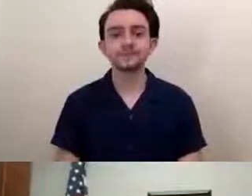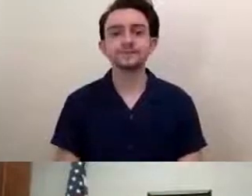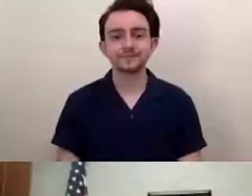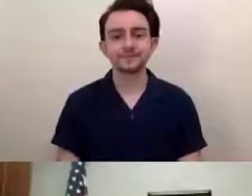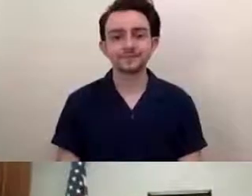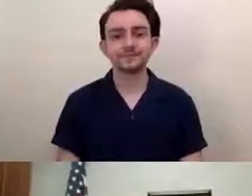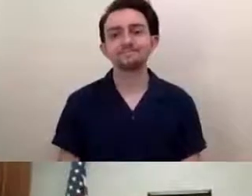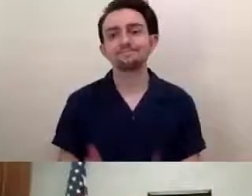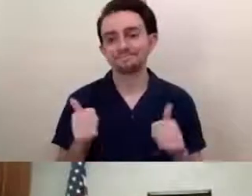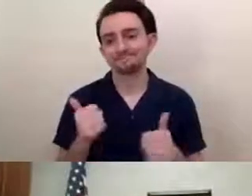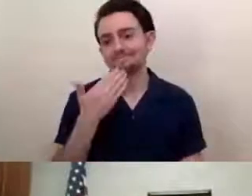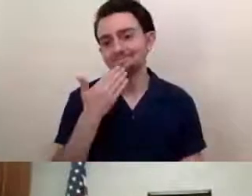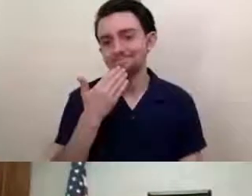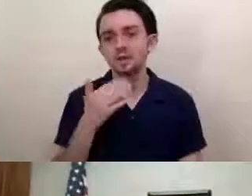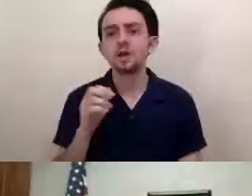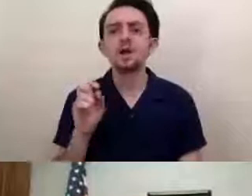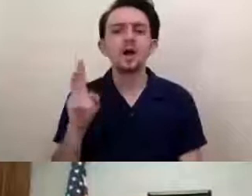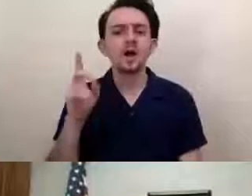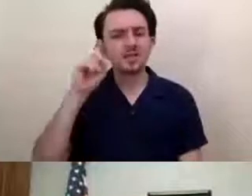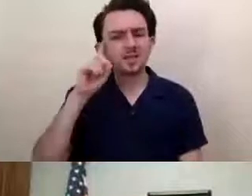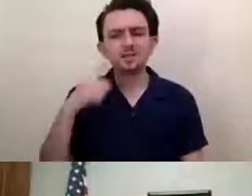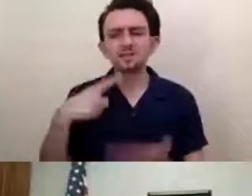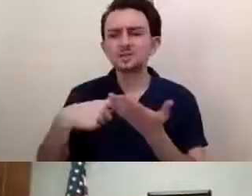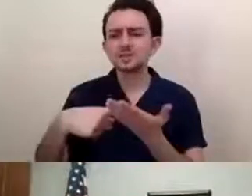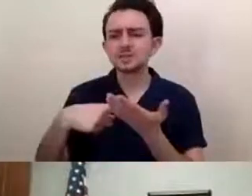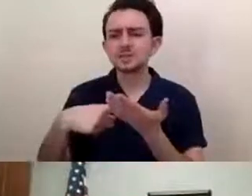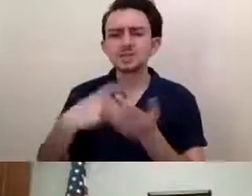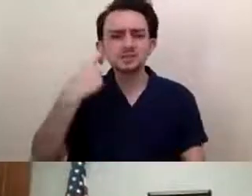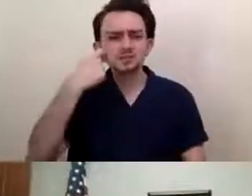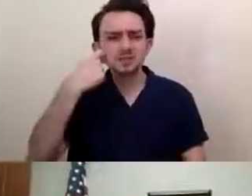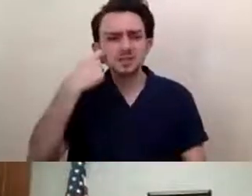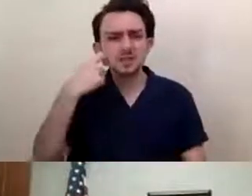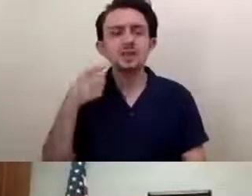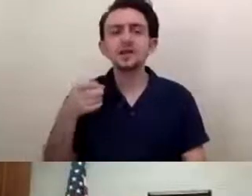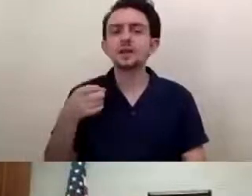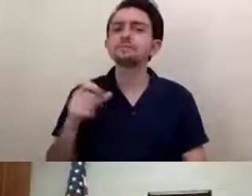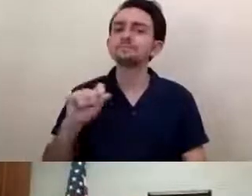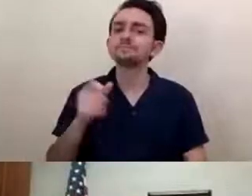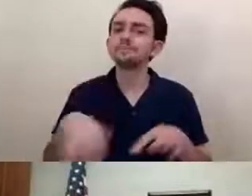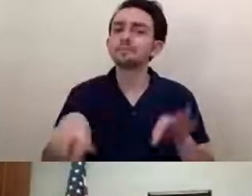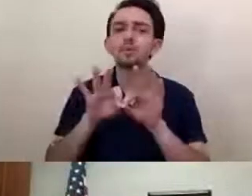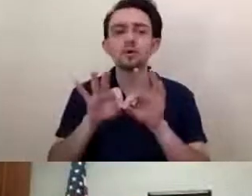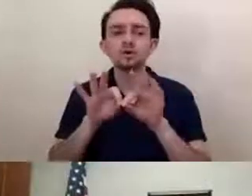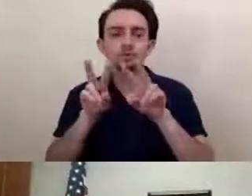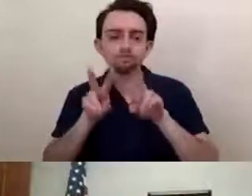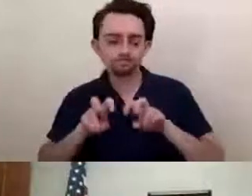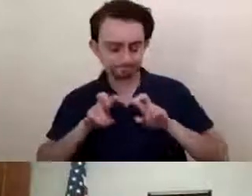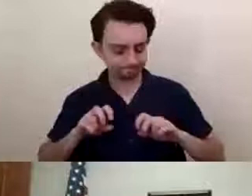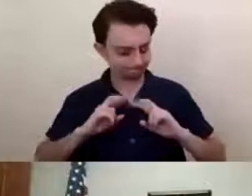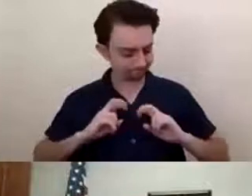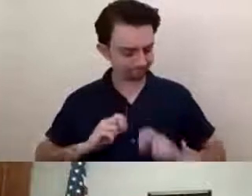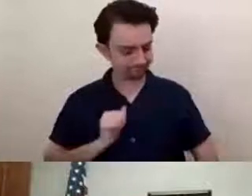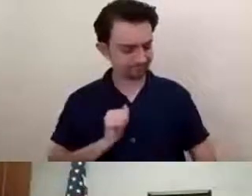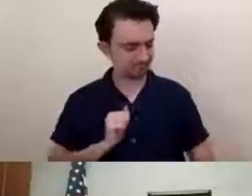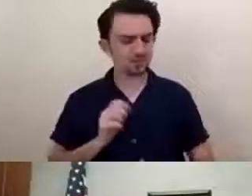Oh, I think when we discussed the other day, I think it's really, we really want you to find your place and your position that you feel your strengths are, where you would like